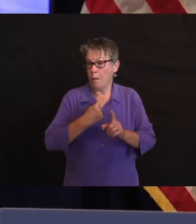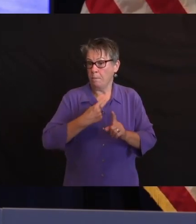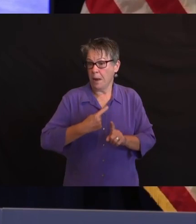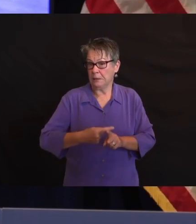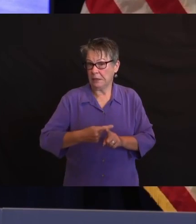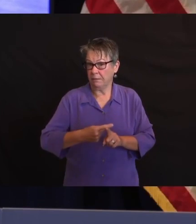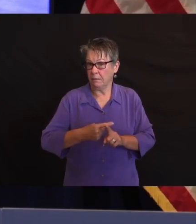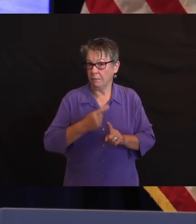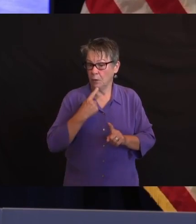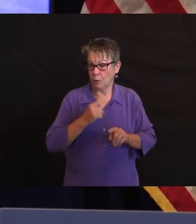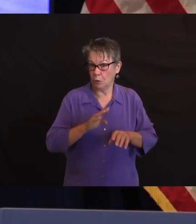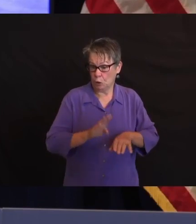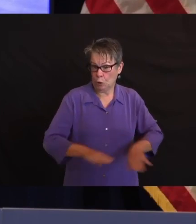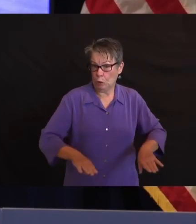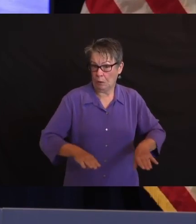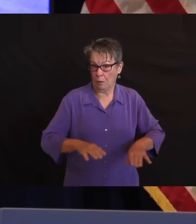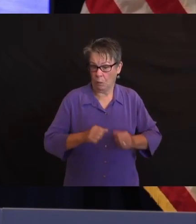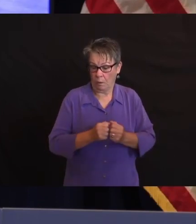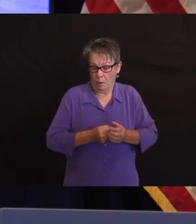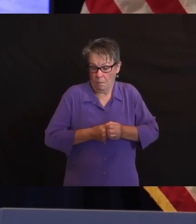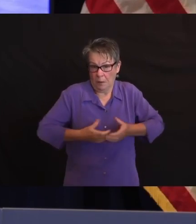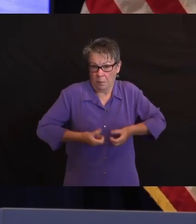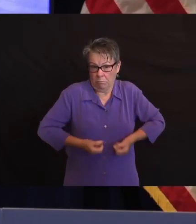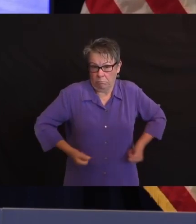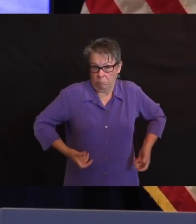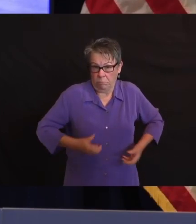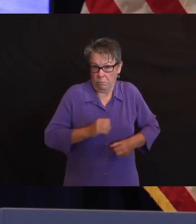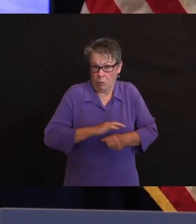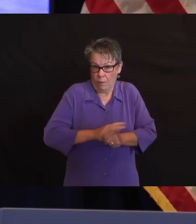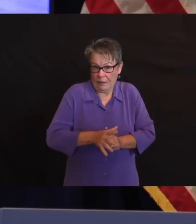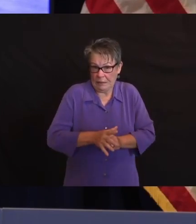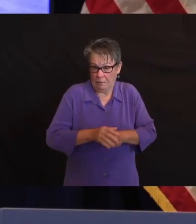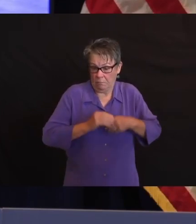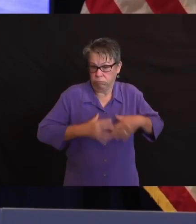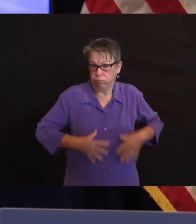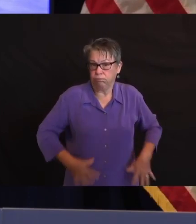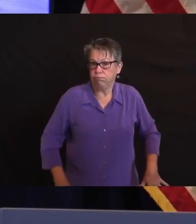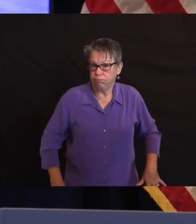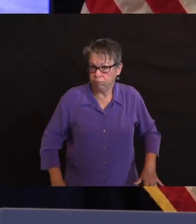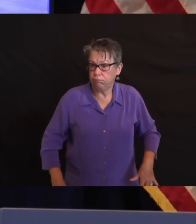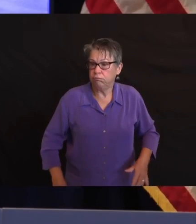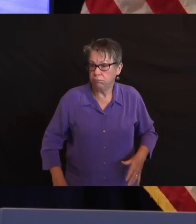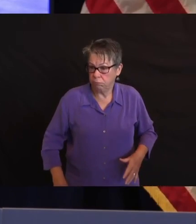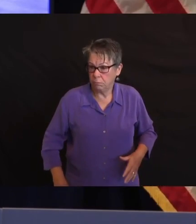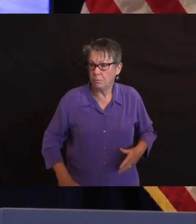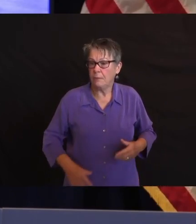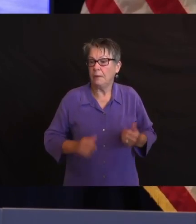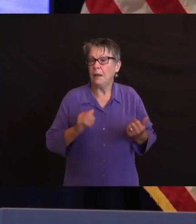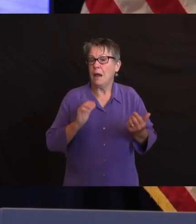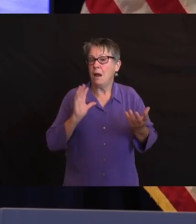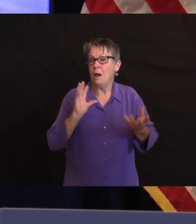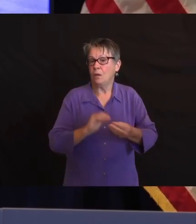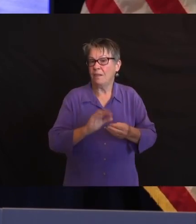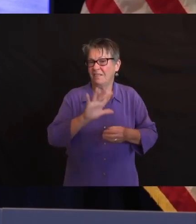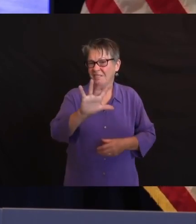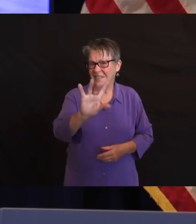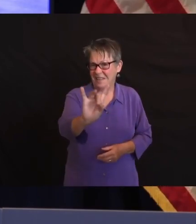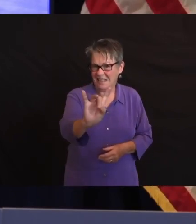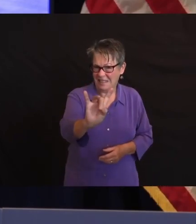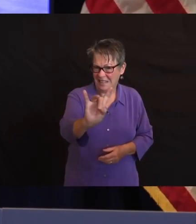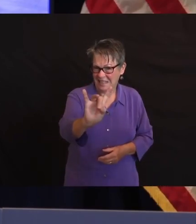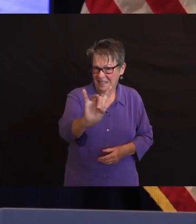children. So there are now 58 cases in our state. The children affected have either tested positive for